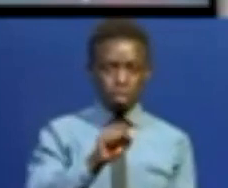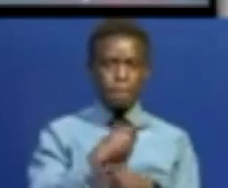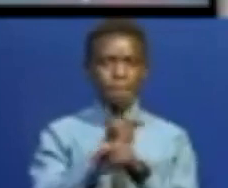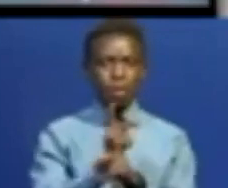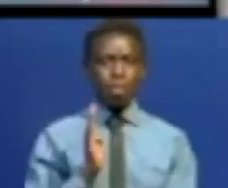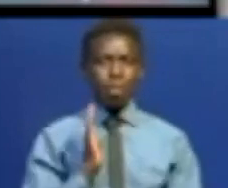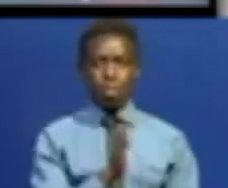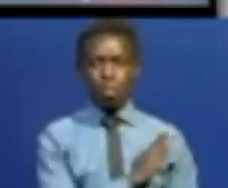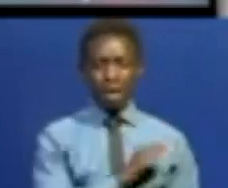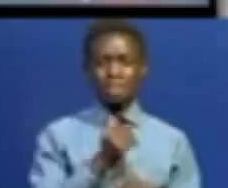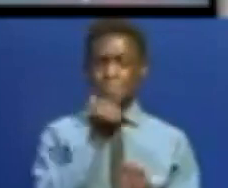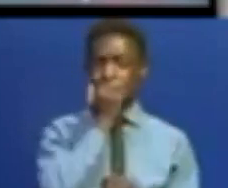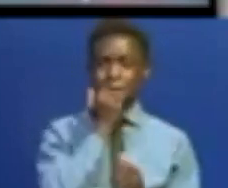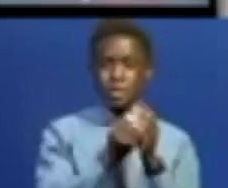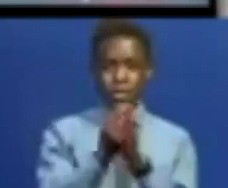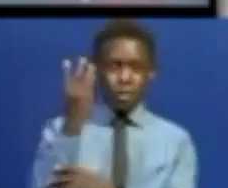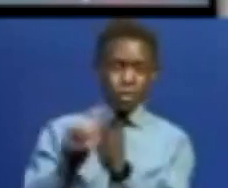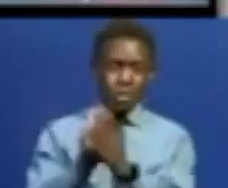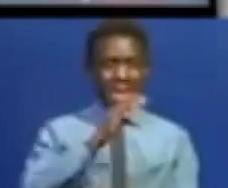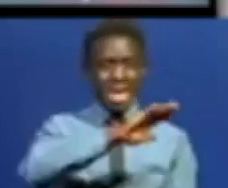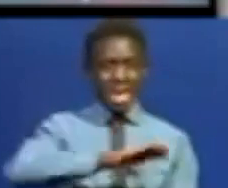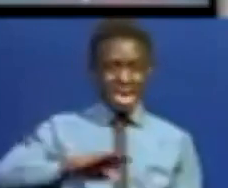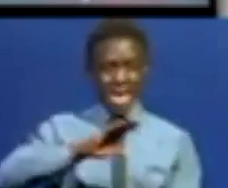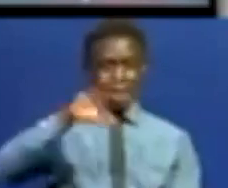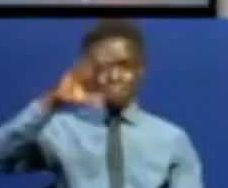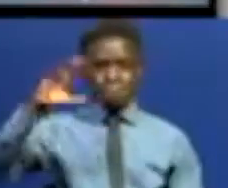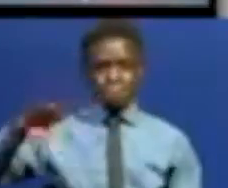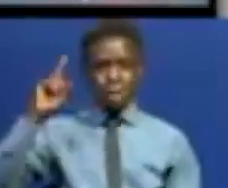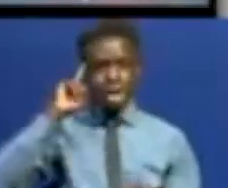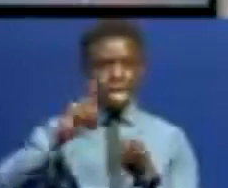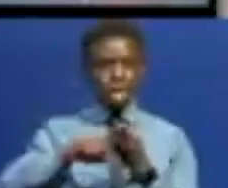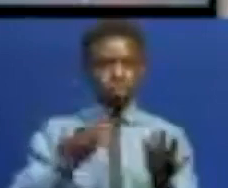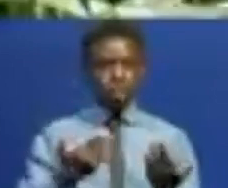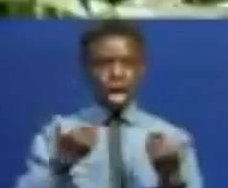maize growing areas to help reduce post-harvest losses.